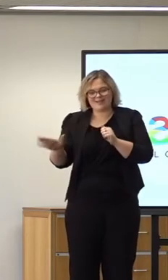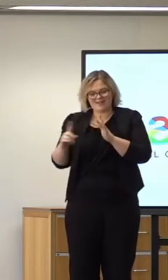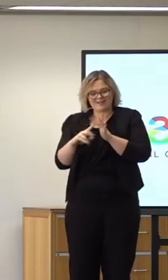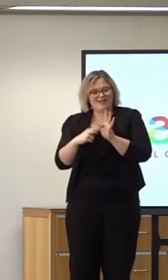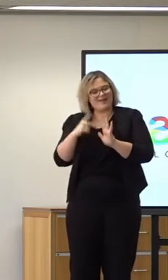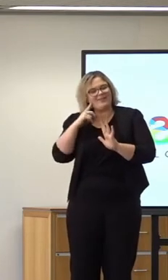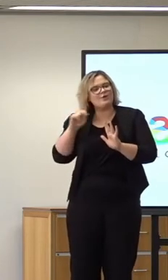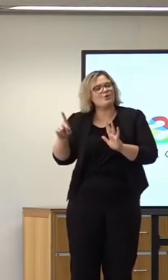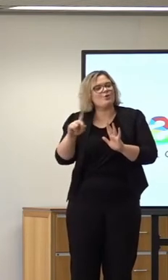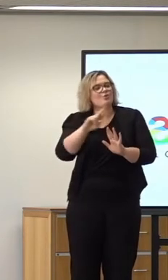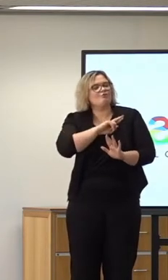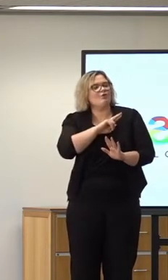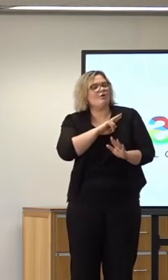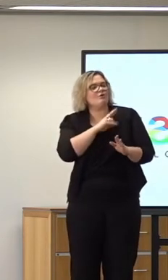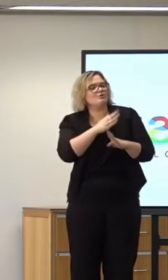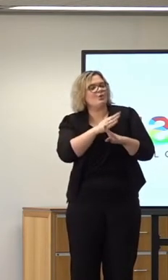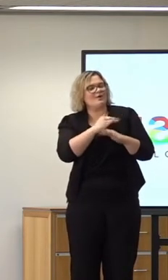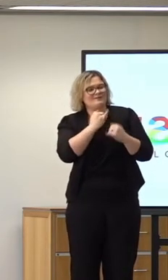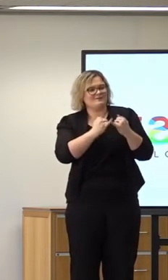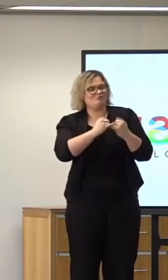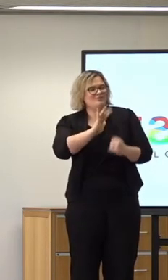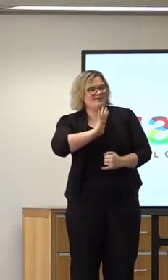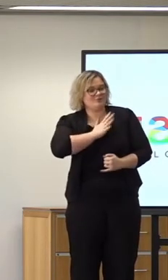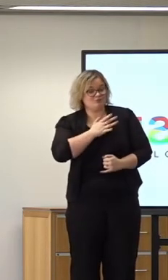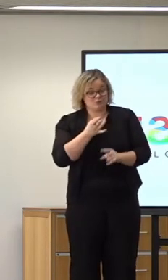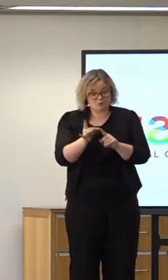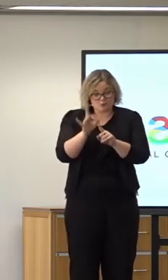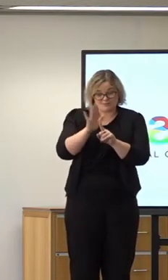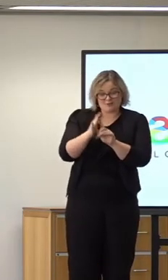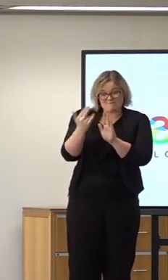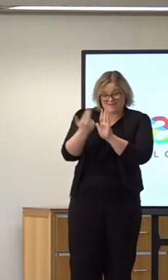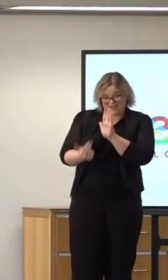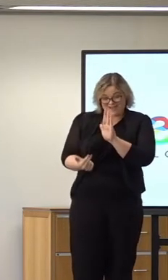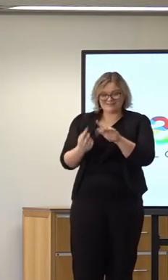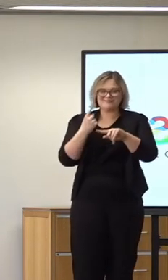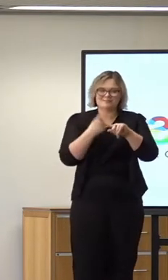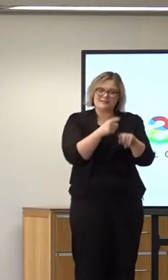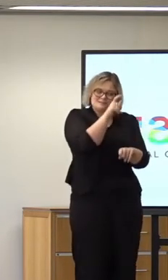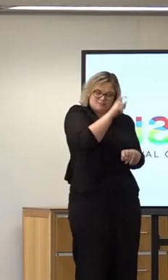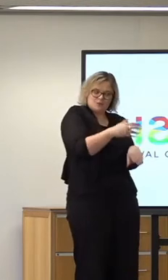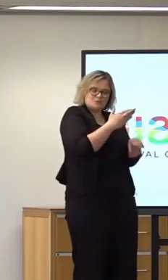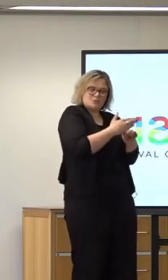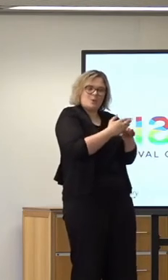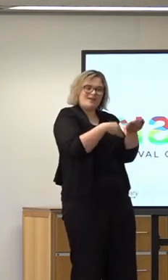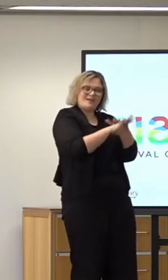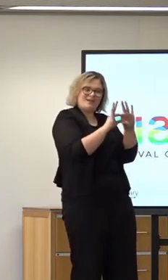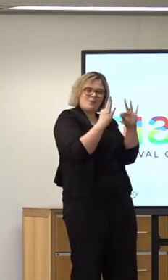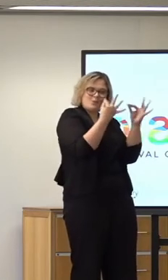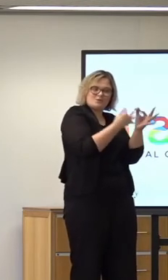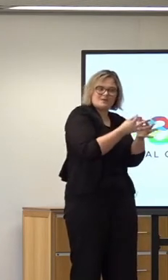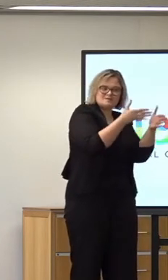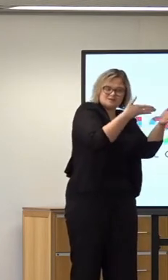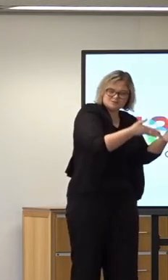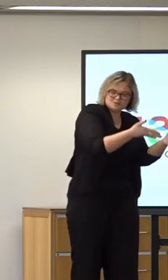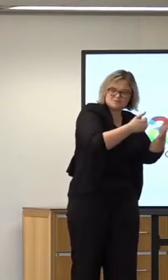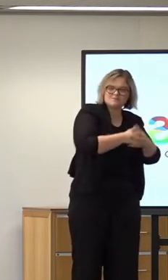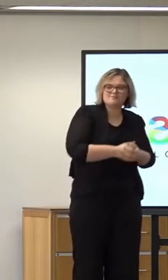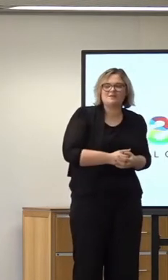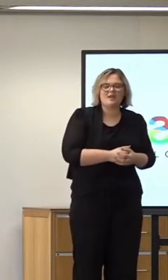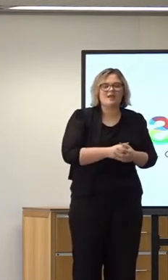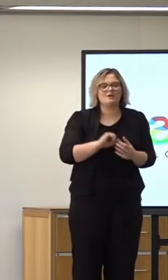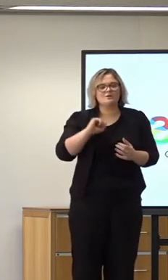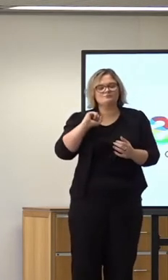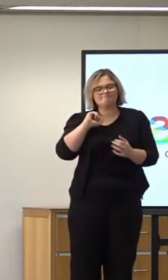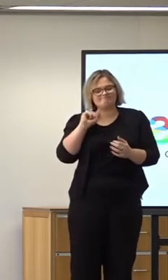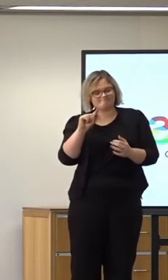is really interesting in being, you know, both an artist and someone now working within the context of an institution, and to recognise